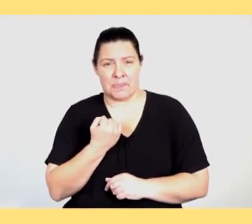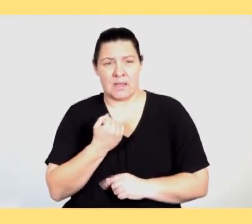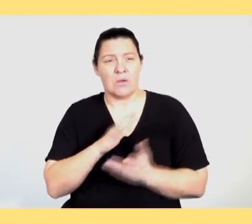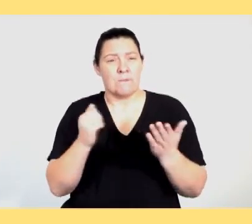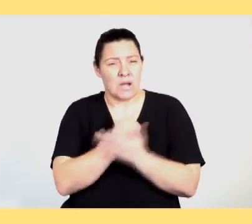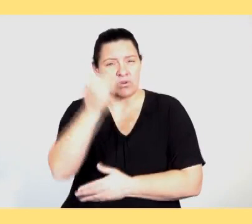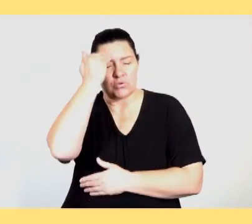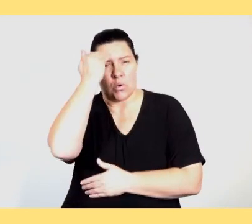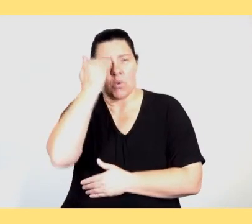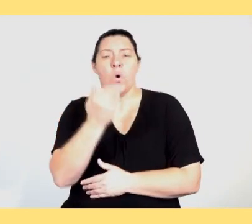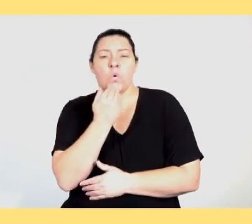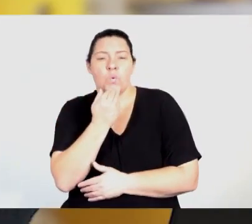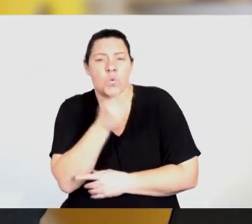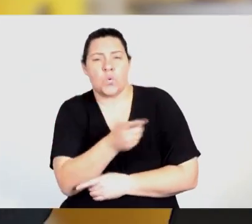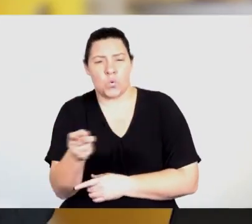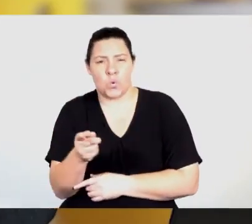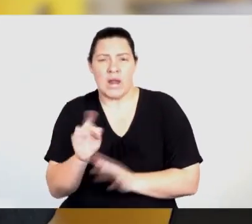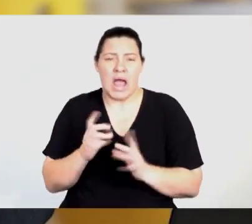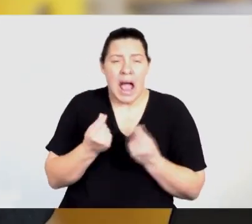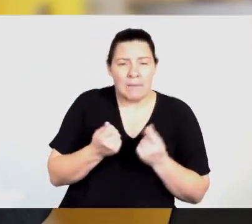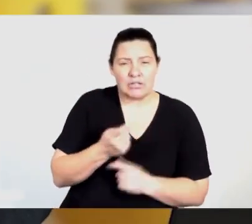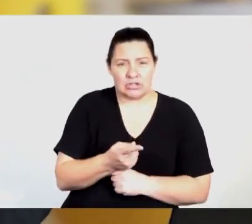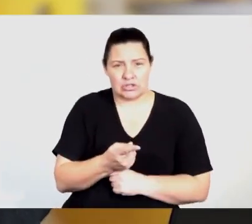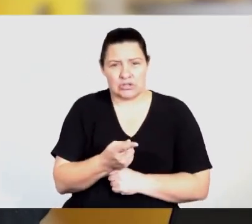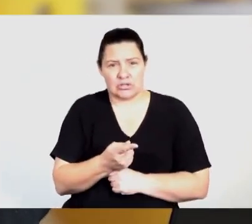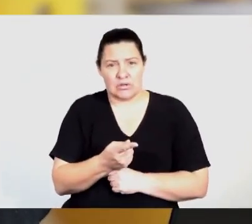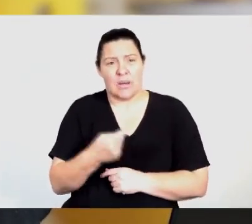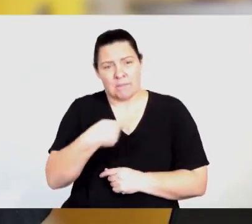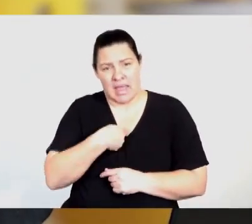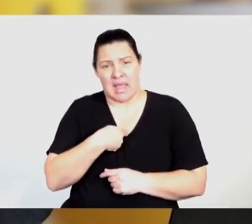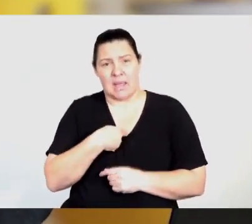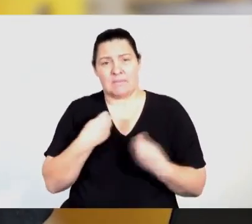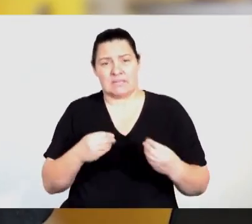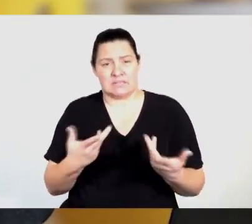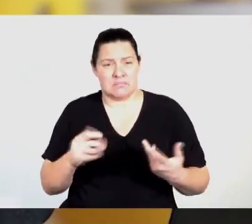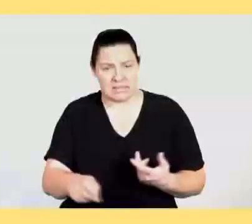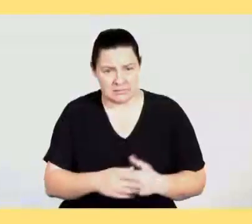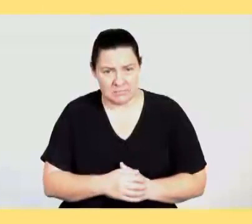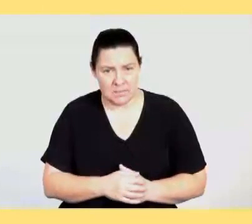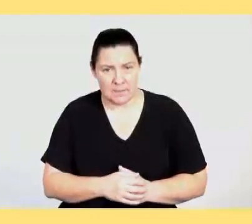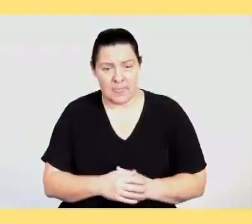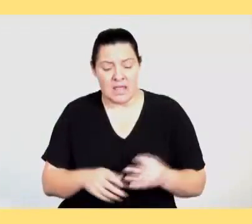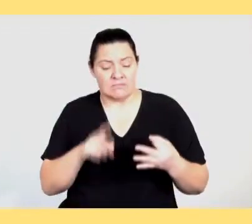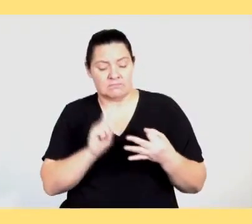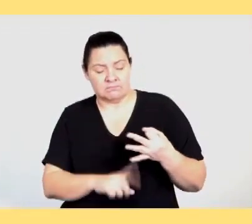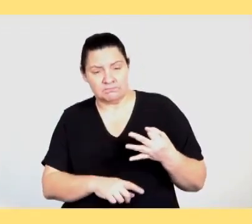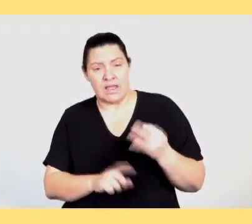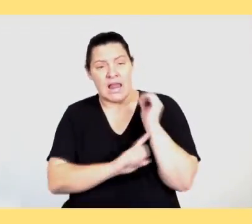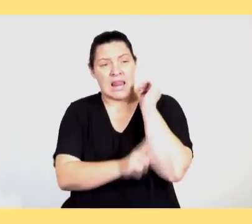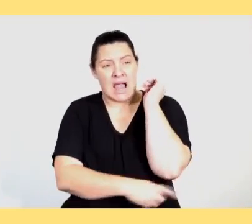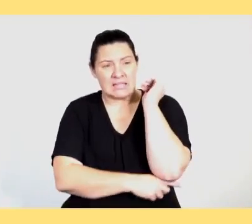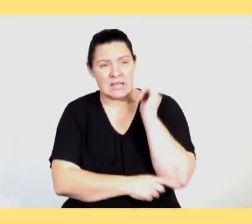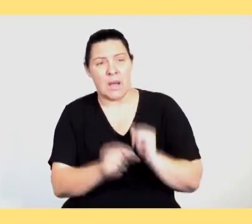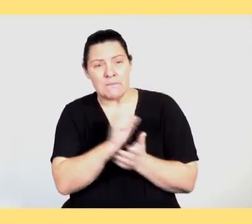right, so we need to know who is our debtors and how much they're owing the business. And then lastly, it